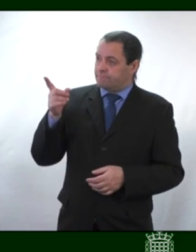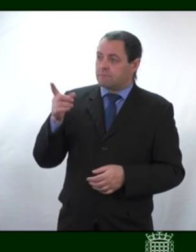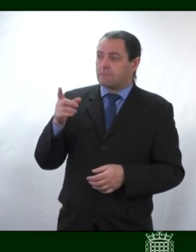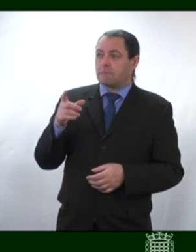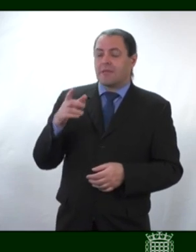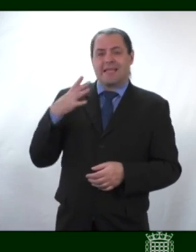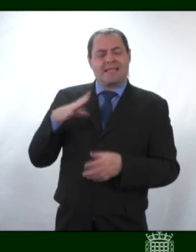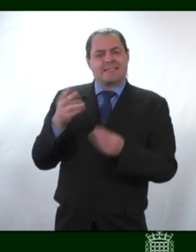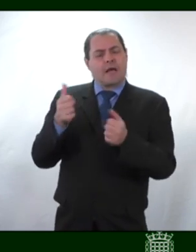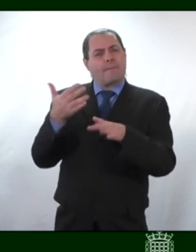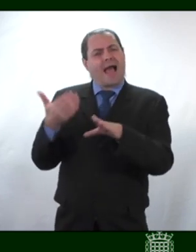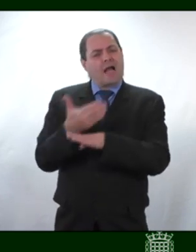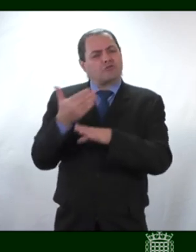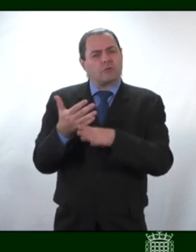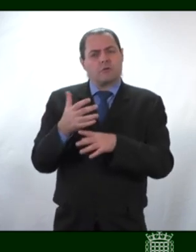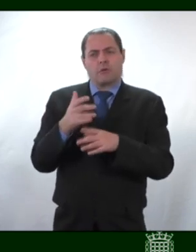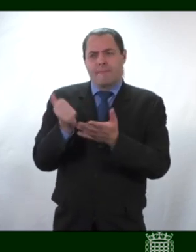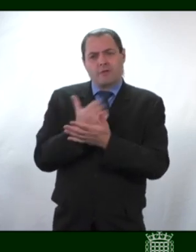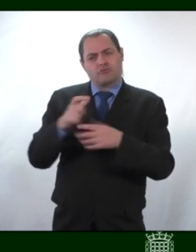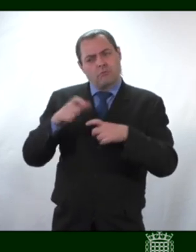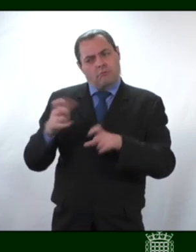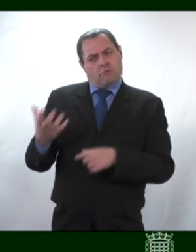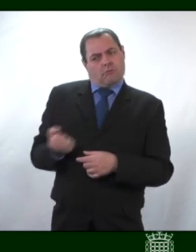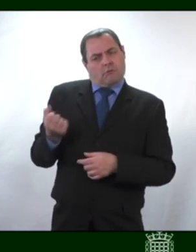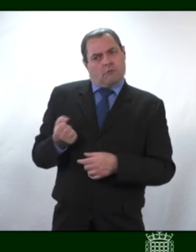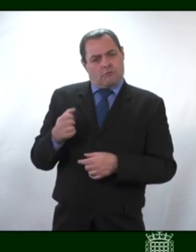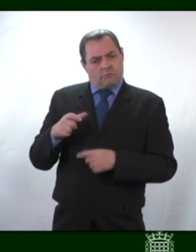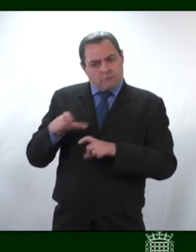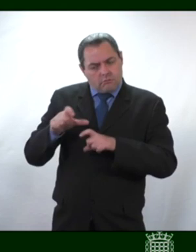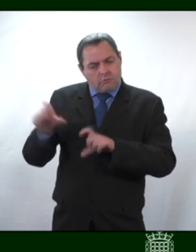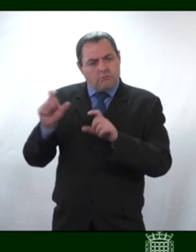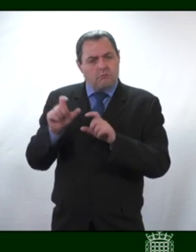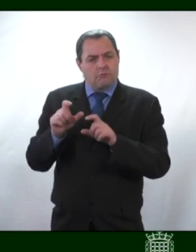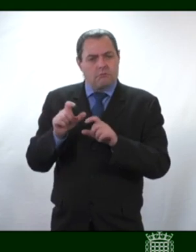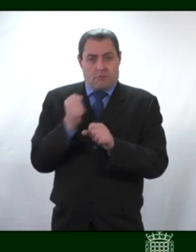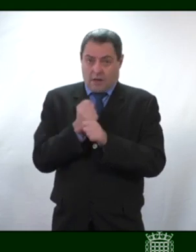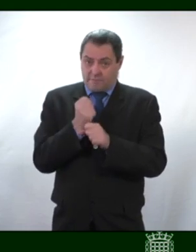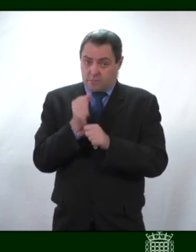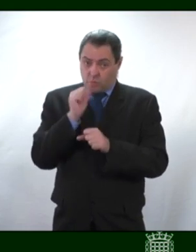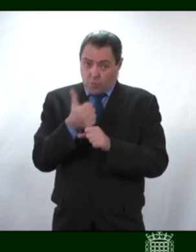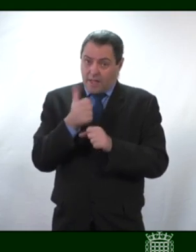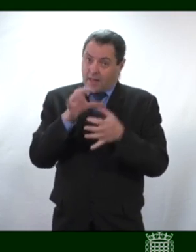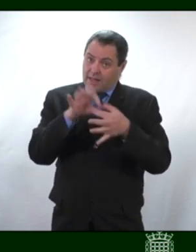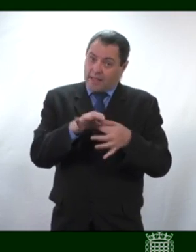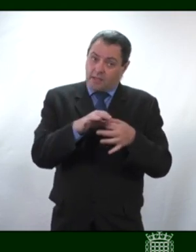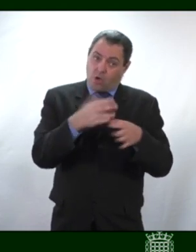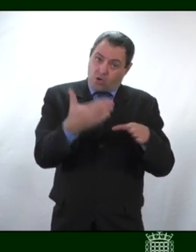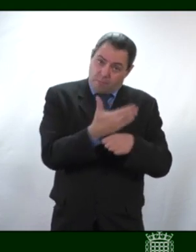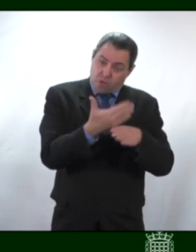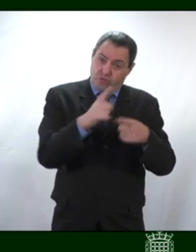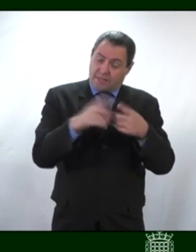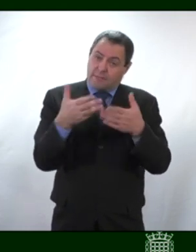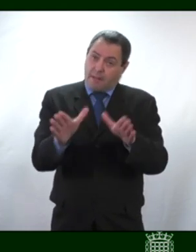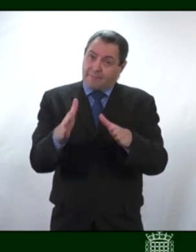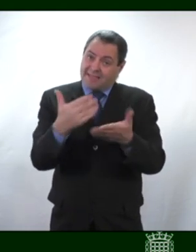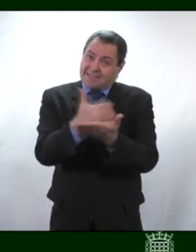incomes. So will the government share and, if necessary, develop its work with the commercial and public sectors over